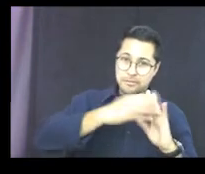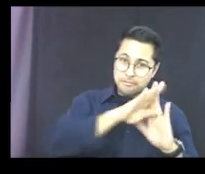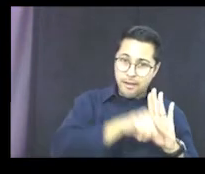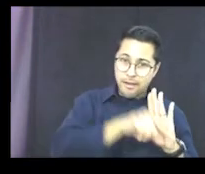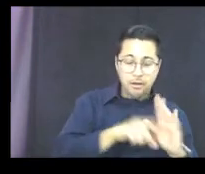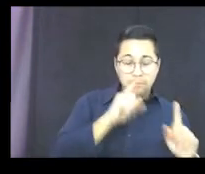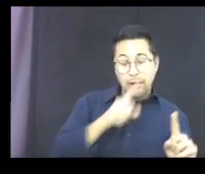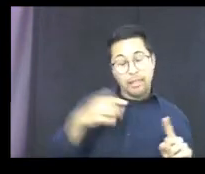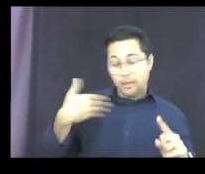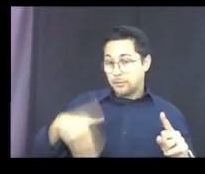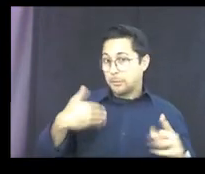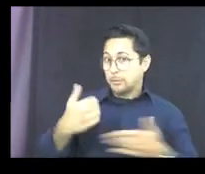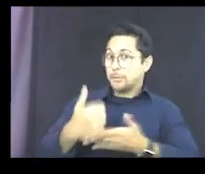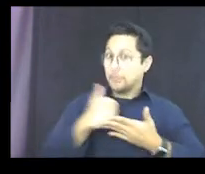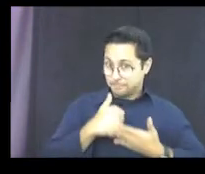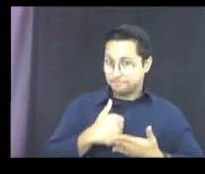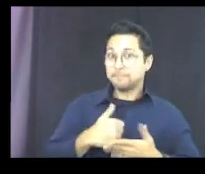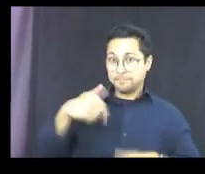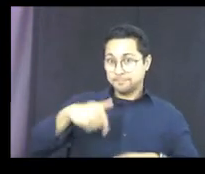really does help.